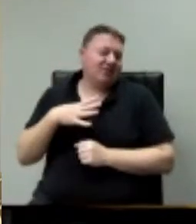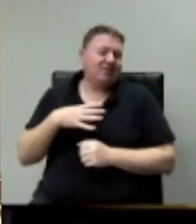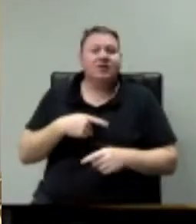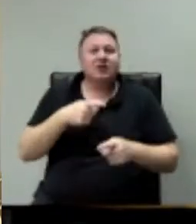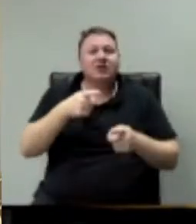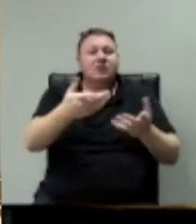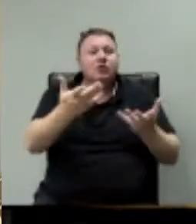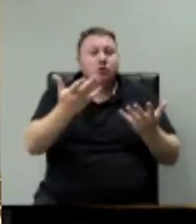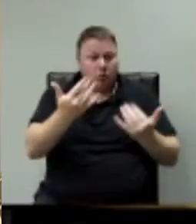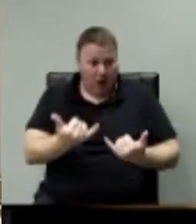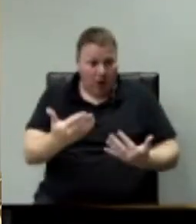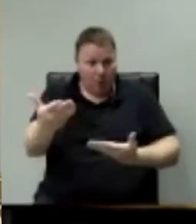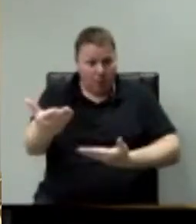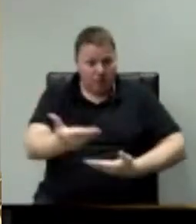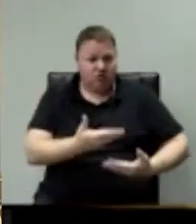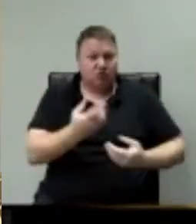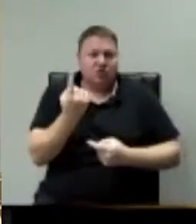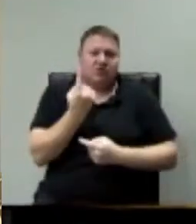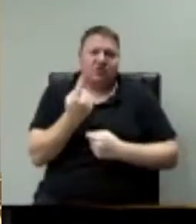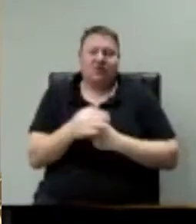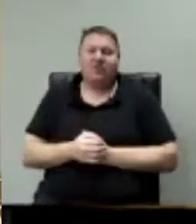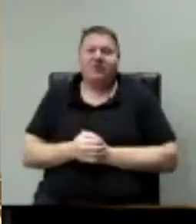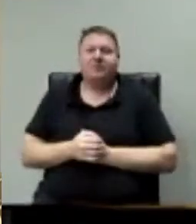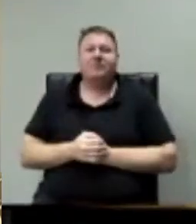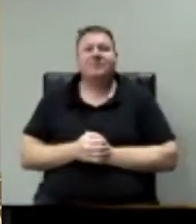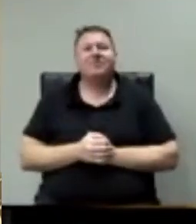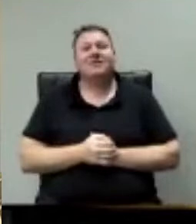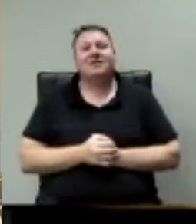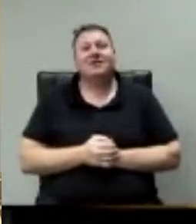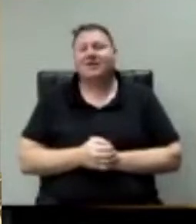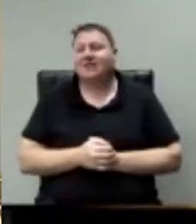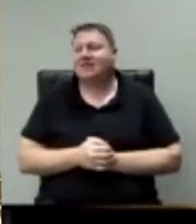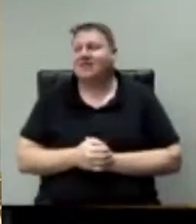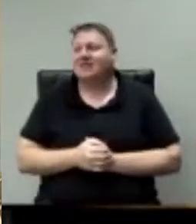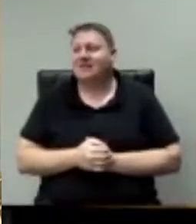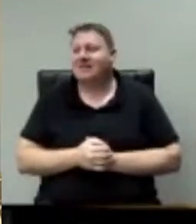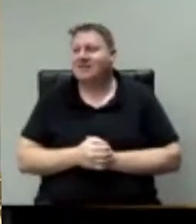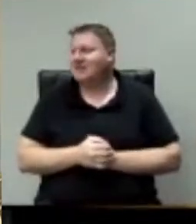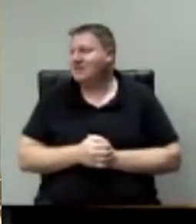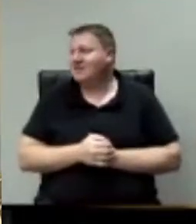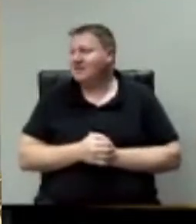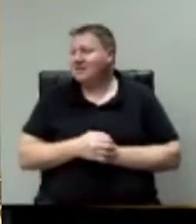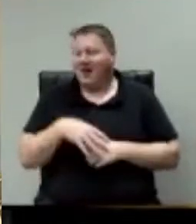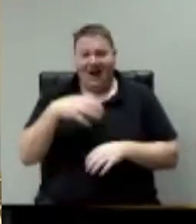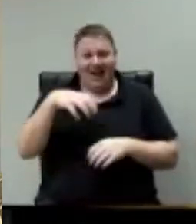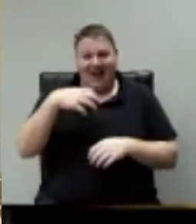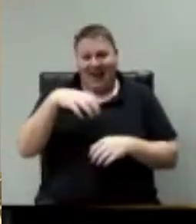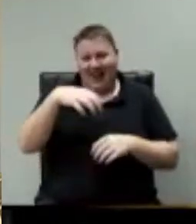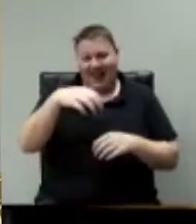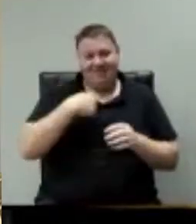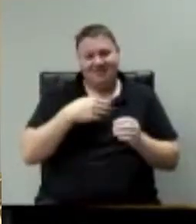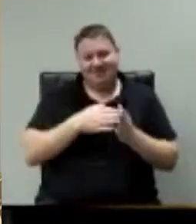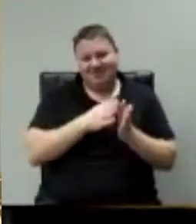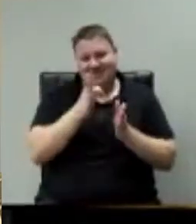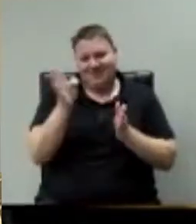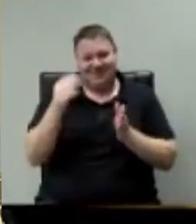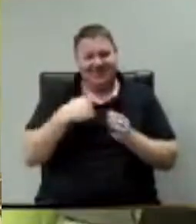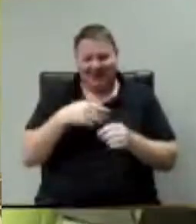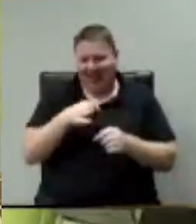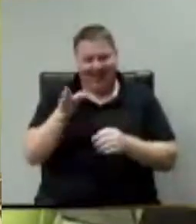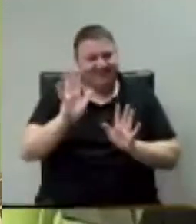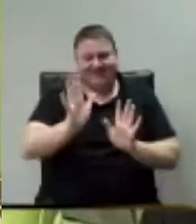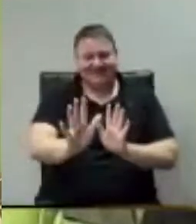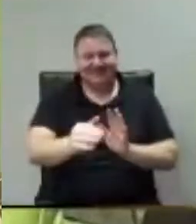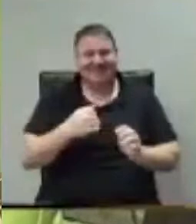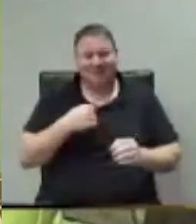introduce yourself. Okay. Tando. So, and the bell won't go off when I introduce as a trade-off.